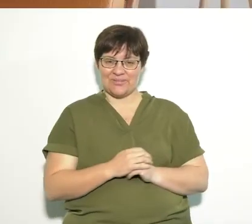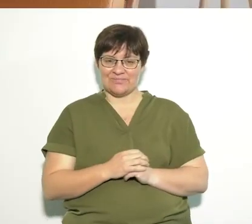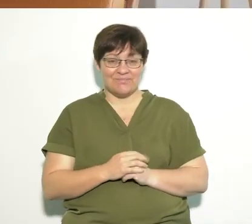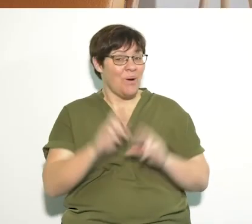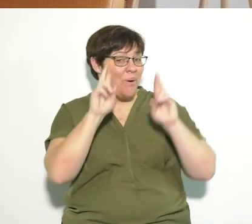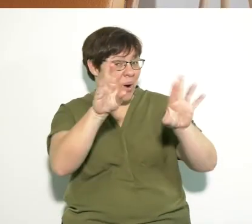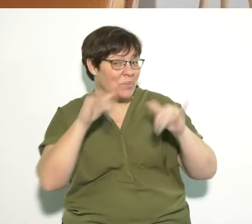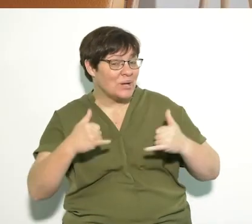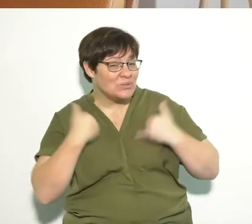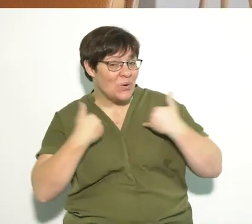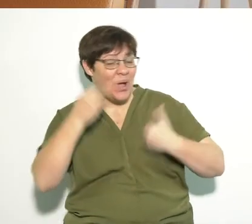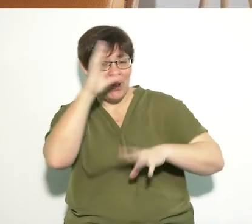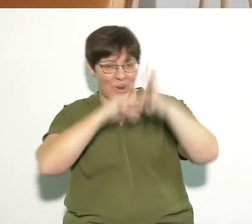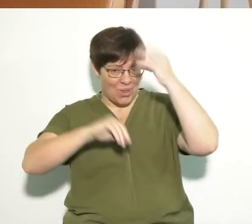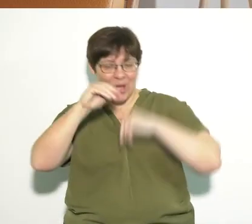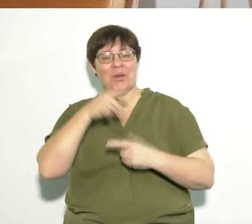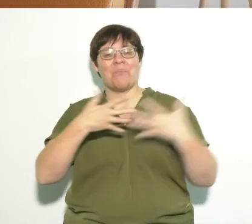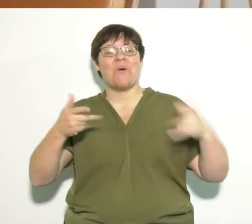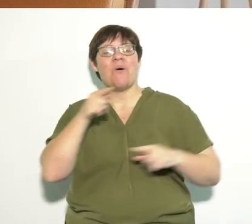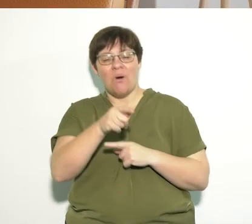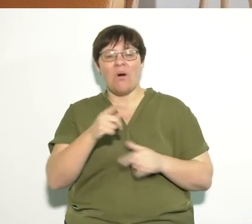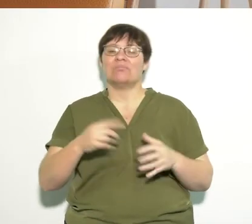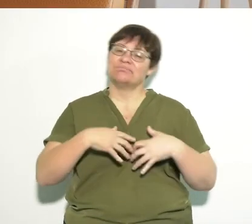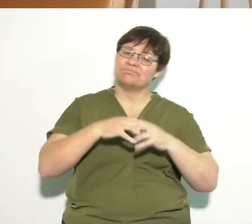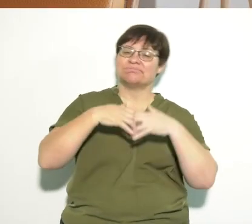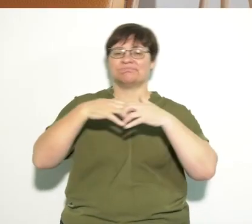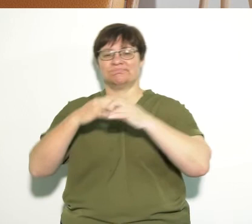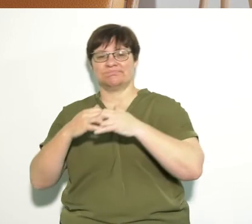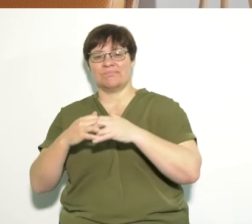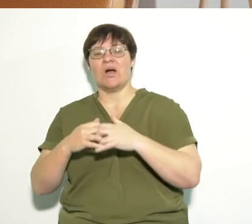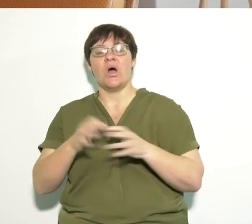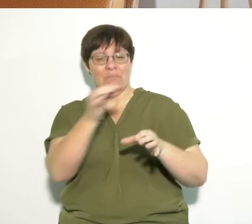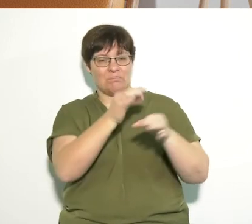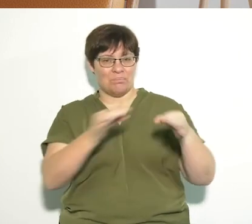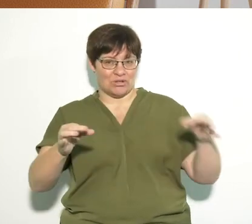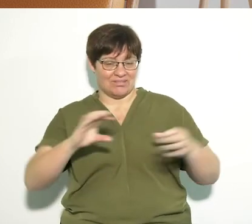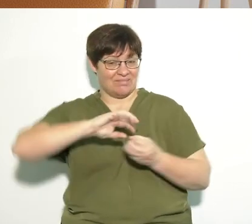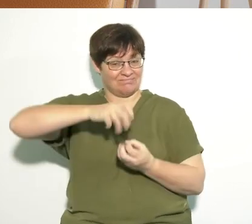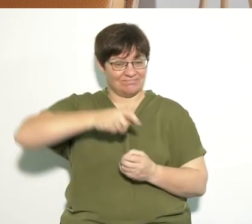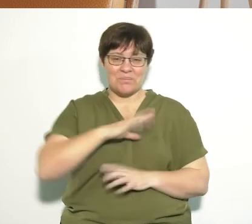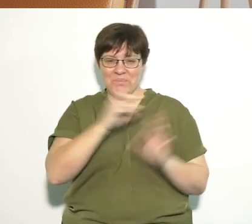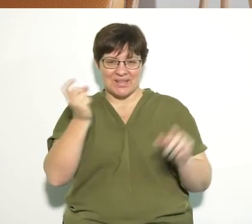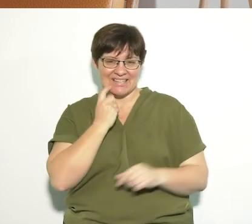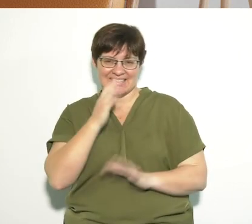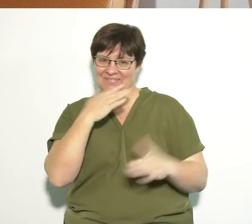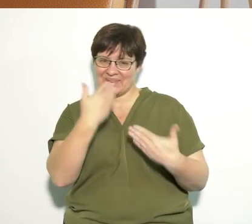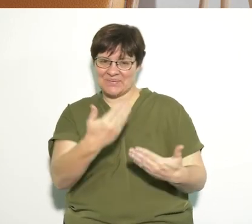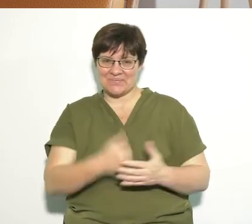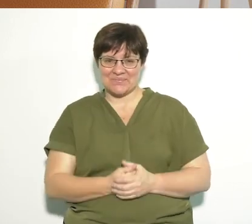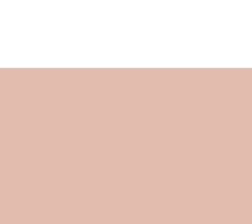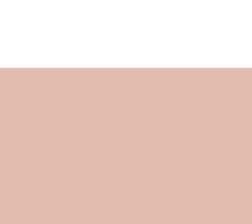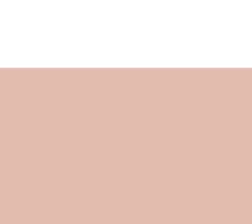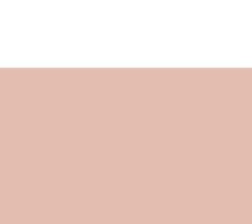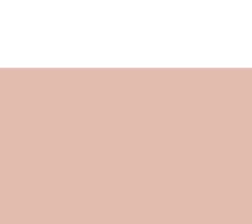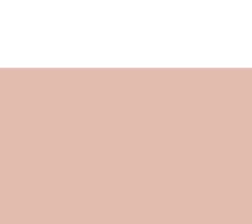I hope you've enjoyed learning a little bit more about how to create these using bottle tops. It's very easy. Thank you.